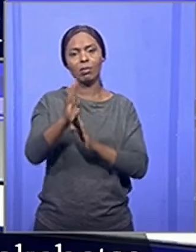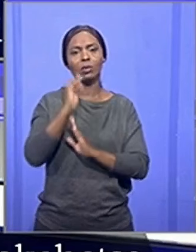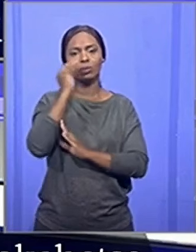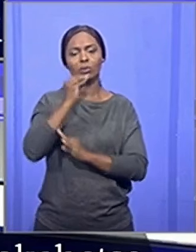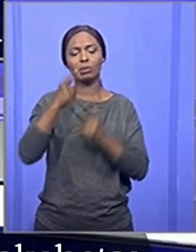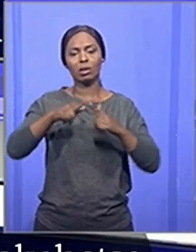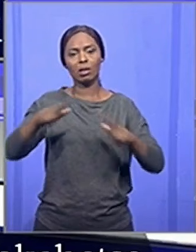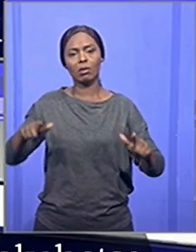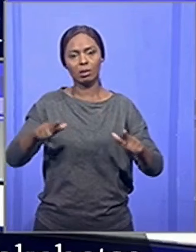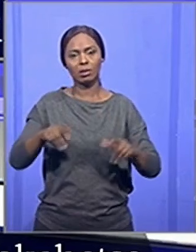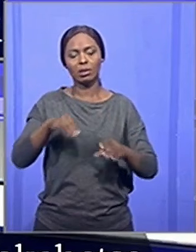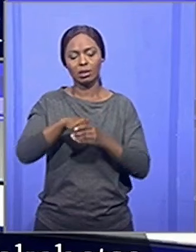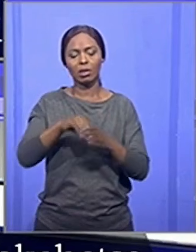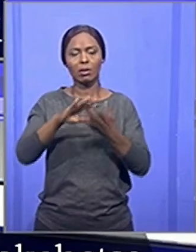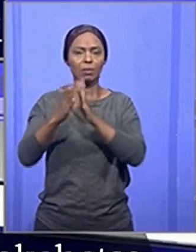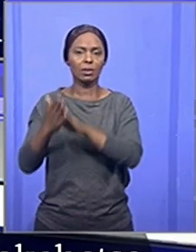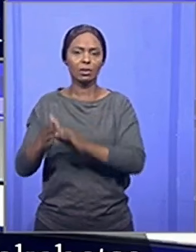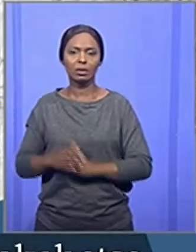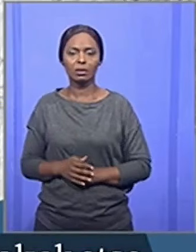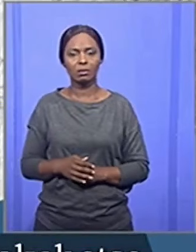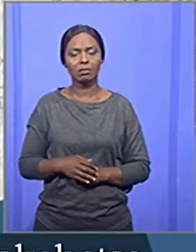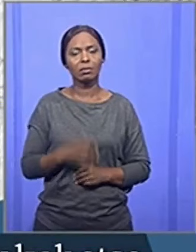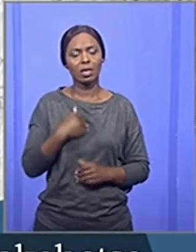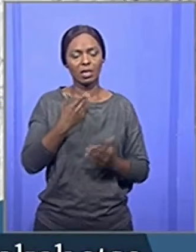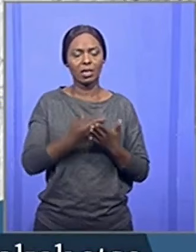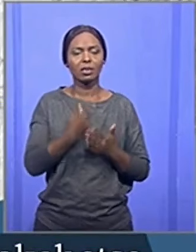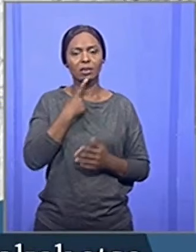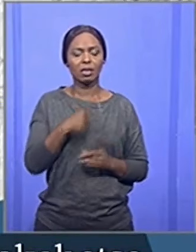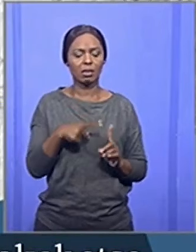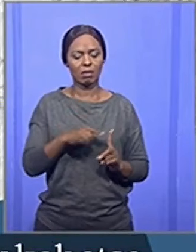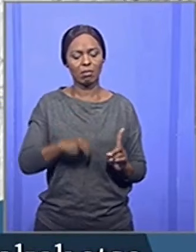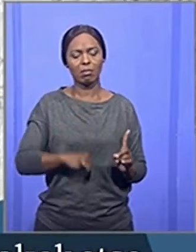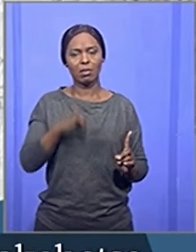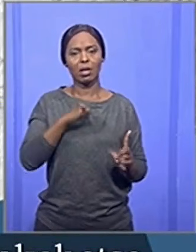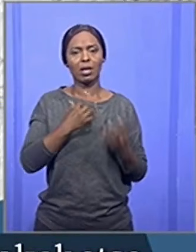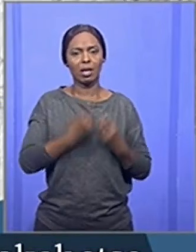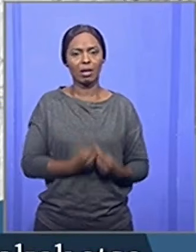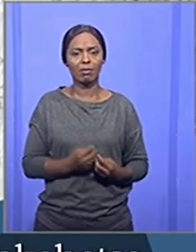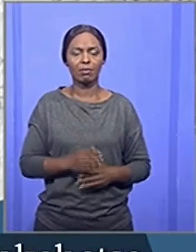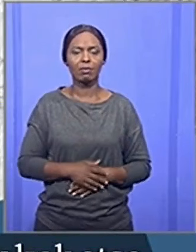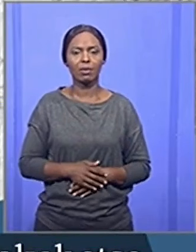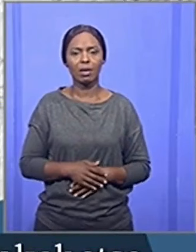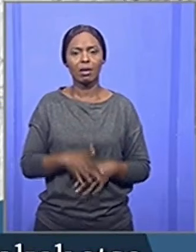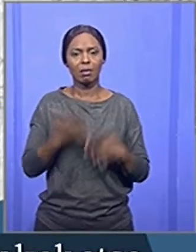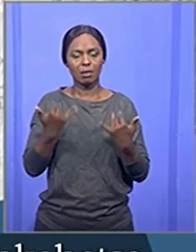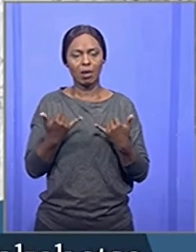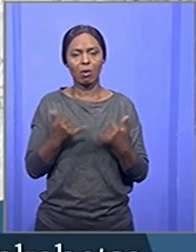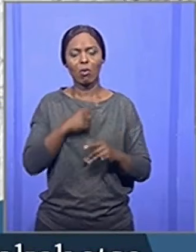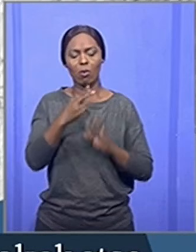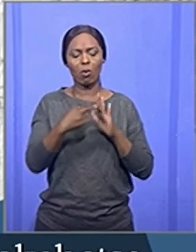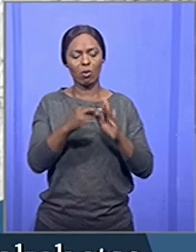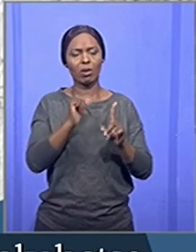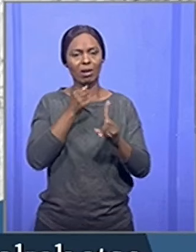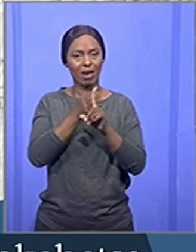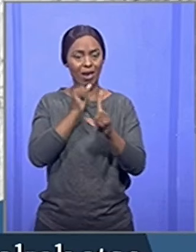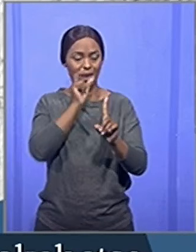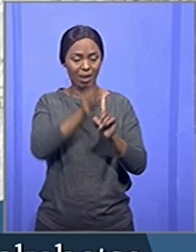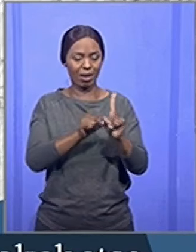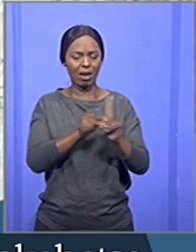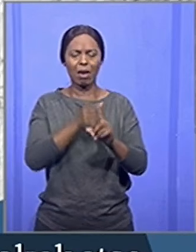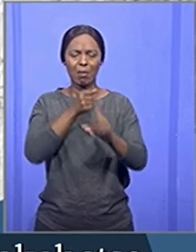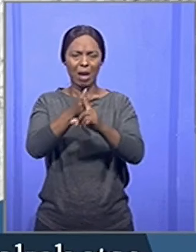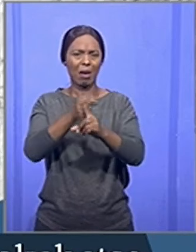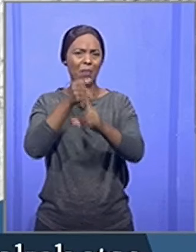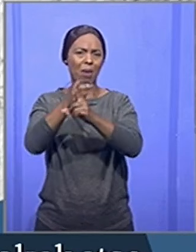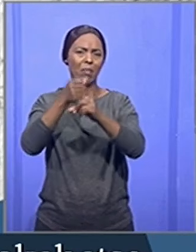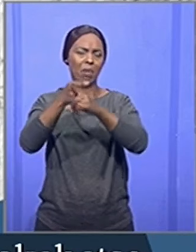setjhaba nkare o motlotlo ntate nkare o motlotlo ka tema e seng e kgathilwe hobane yena ka bo yena o entse